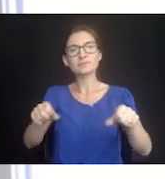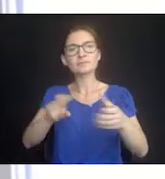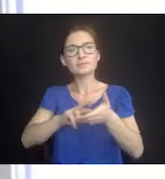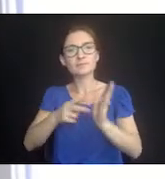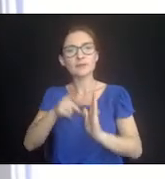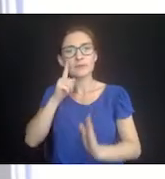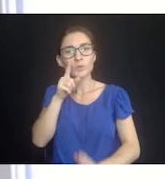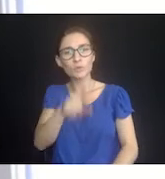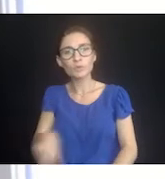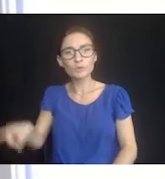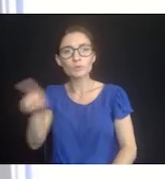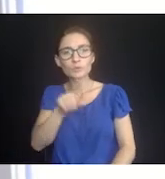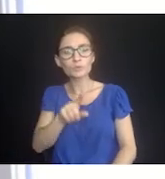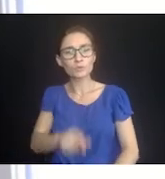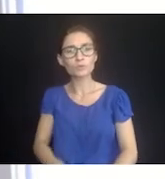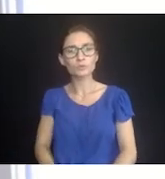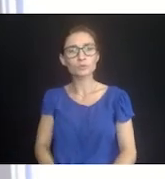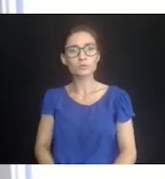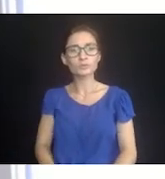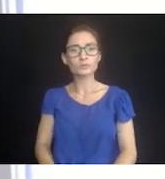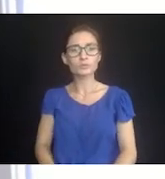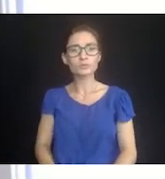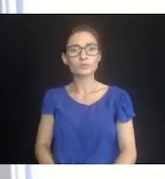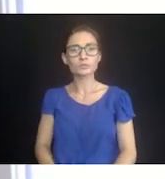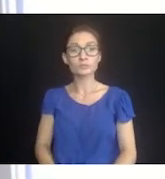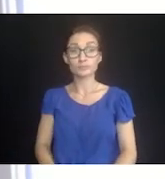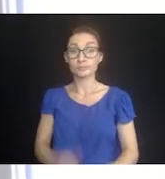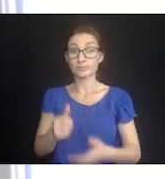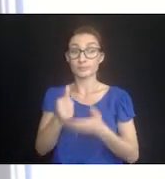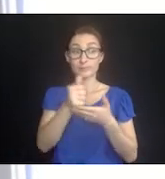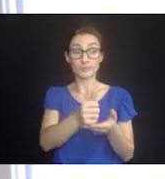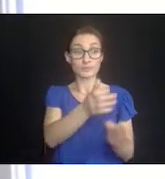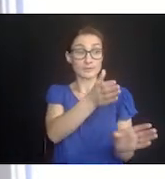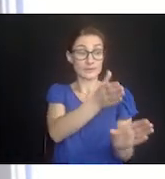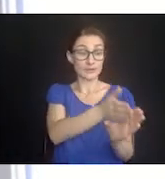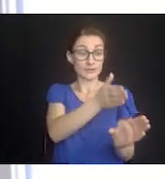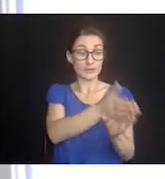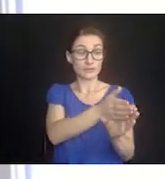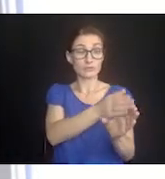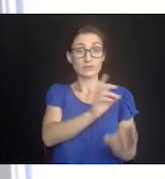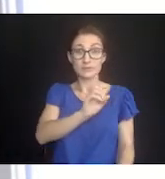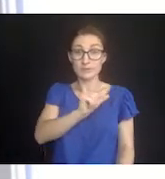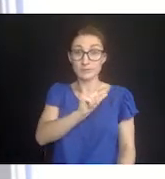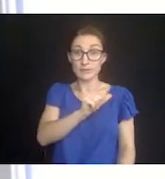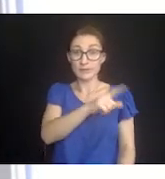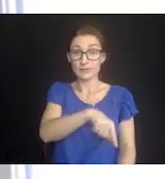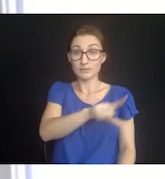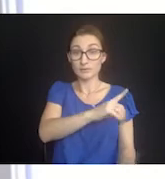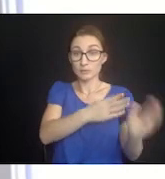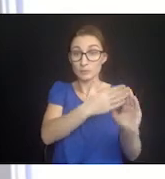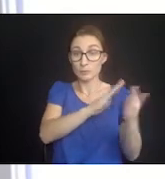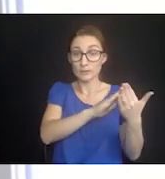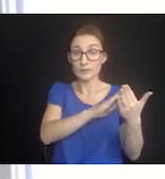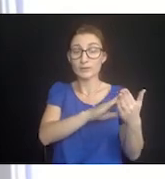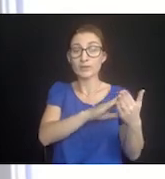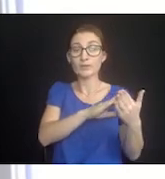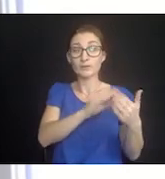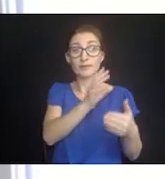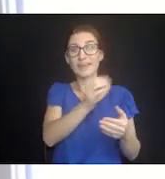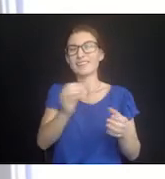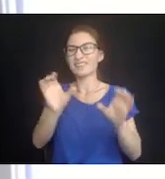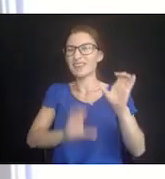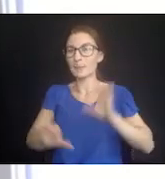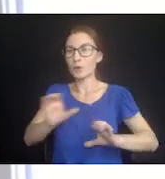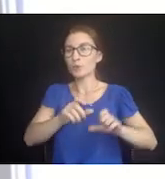want to just show you what learning this method can really mean to you, as it did for people